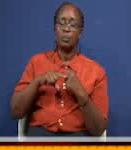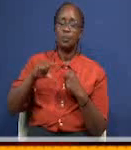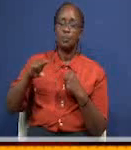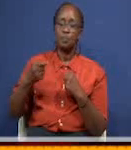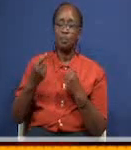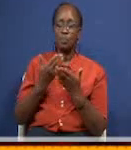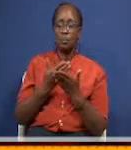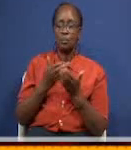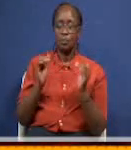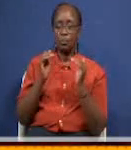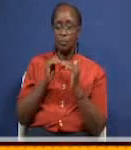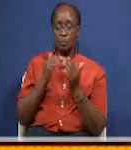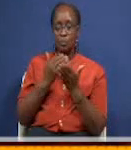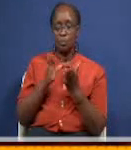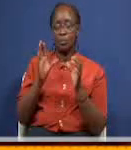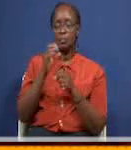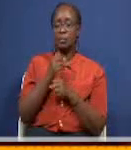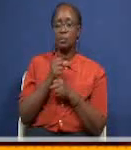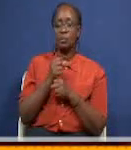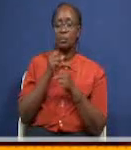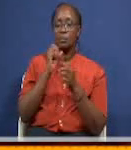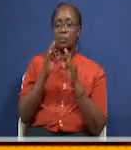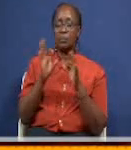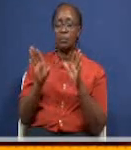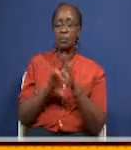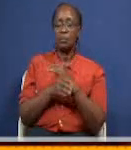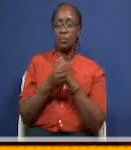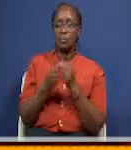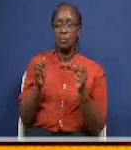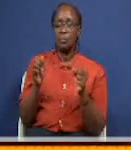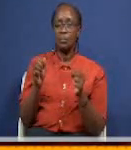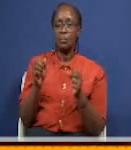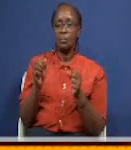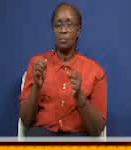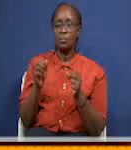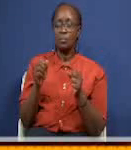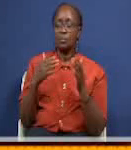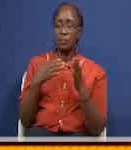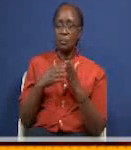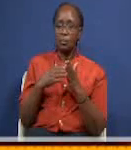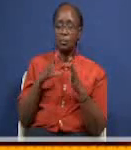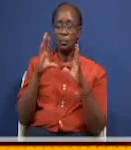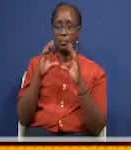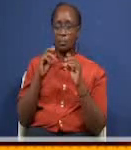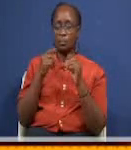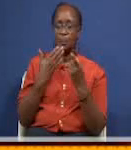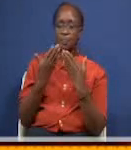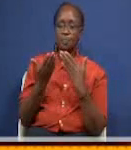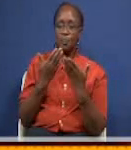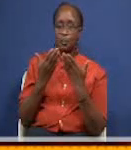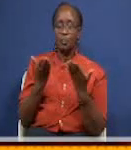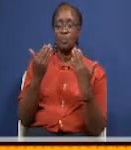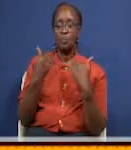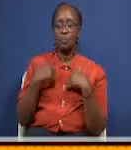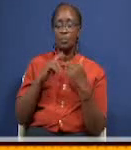equal shareholders. If the deputy president had checked his utterances, Mr. Speaker, perhaps we will not be having